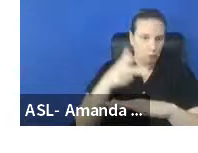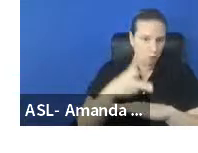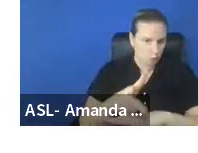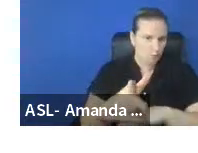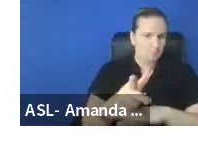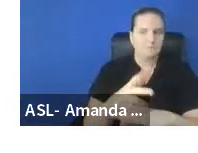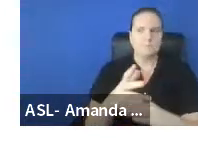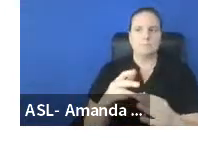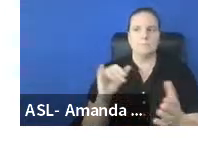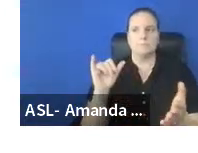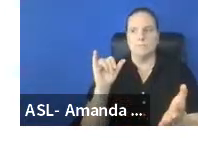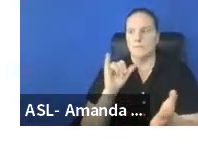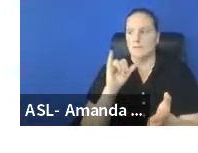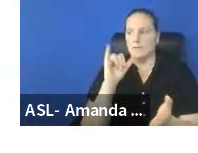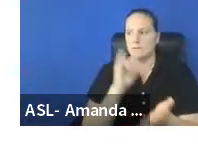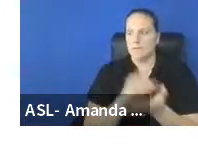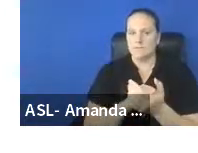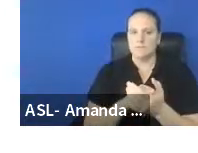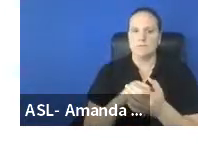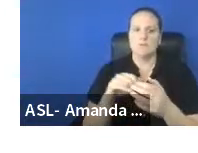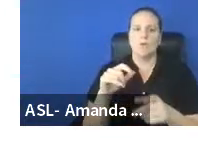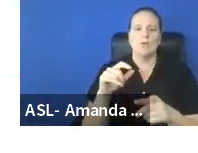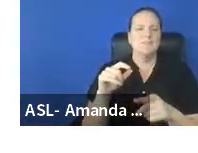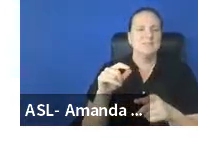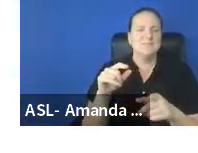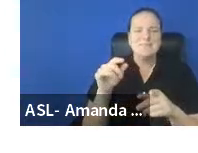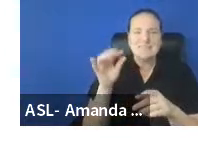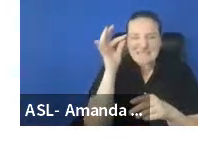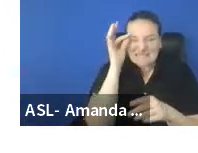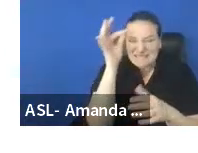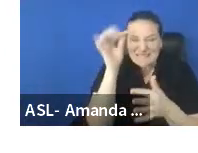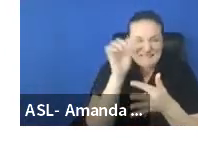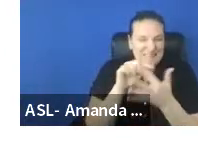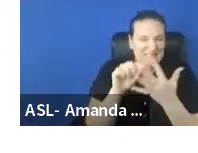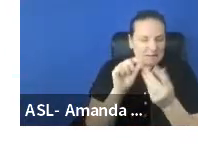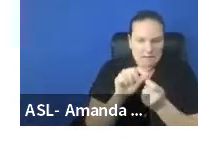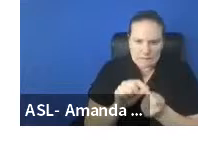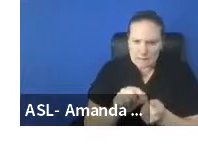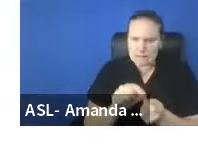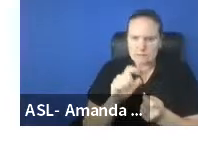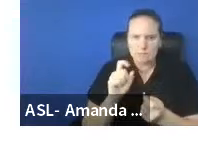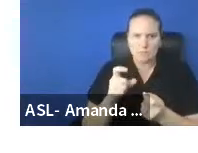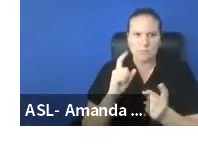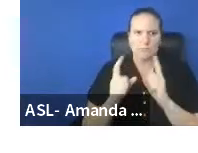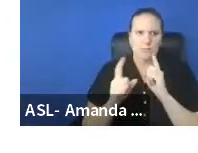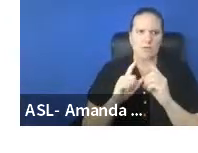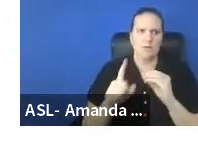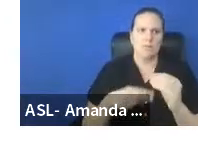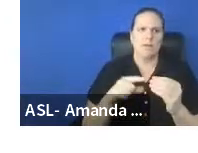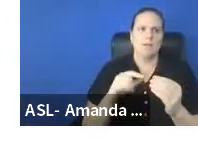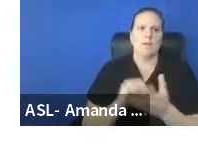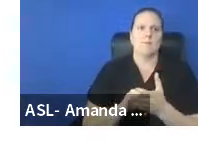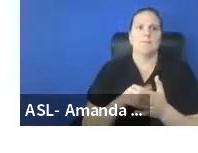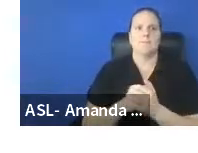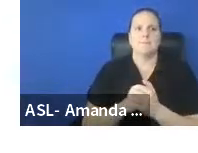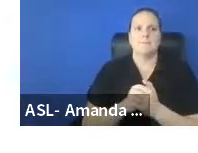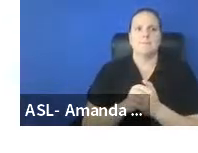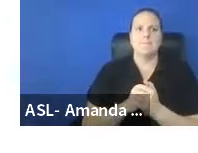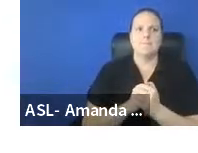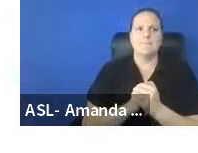are the threading of the needle issues that we've been talking about